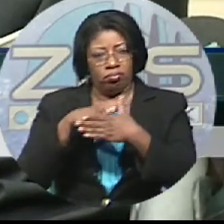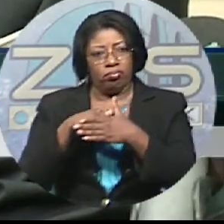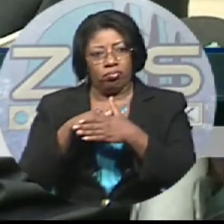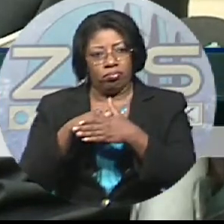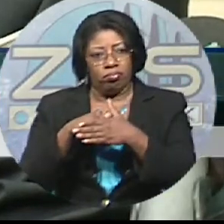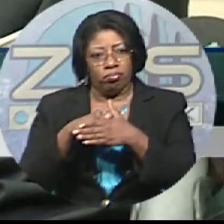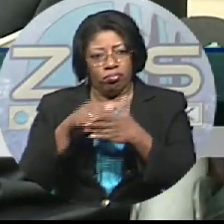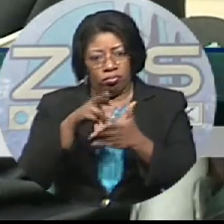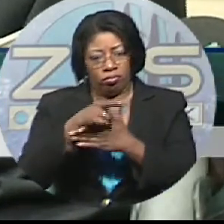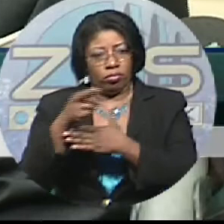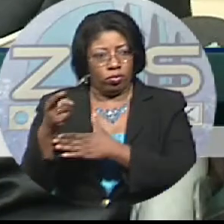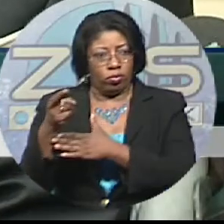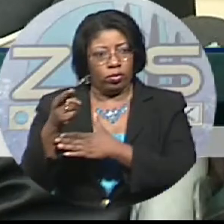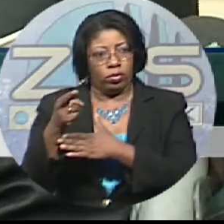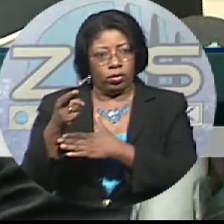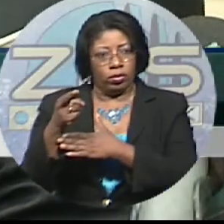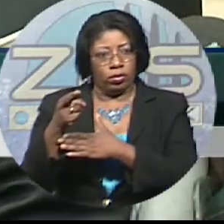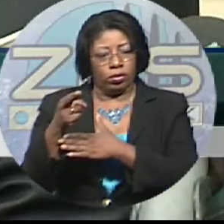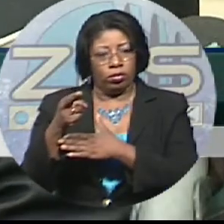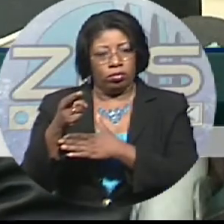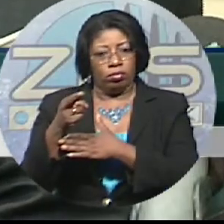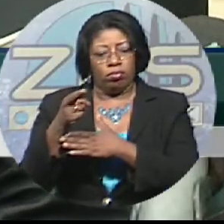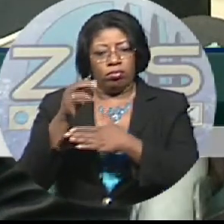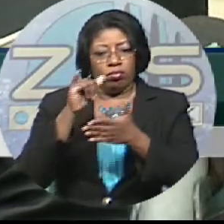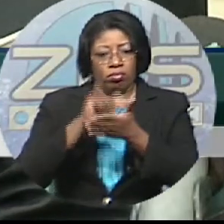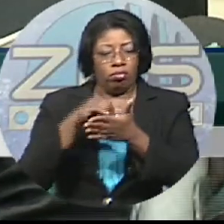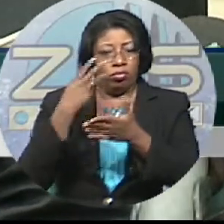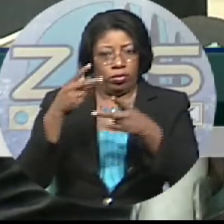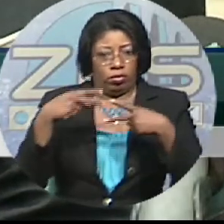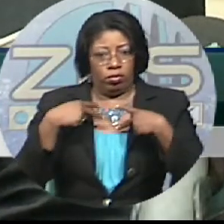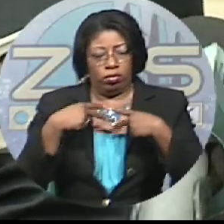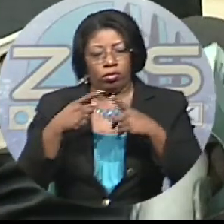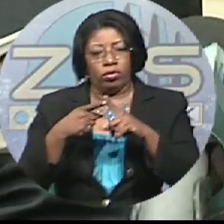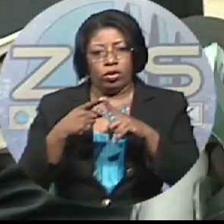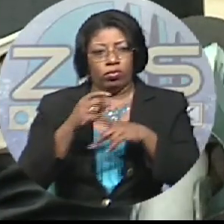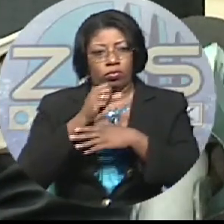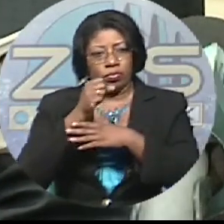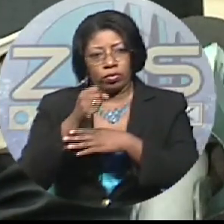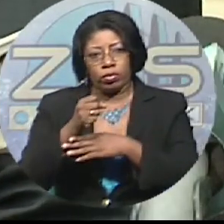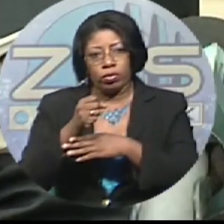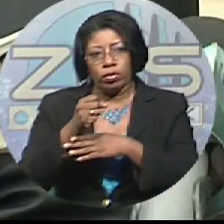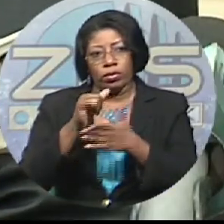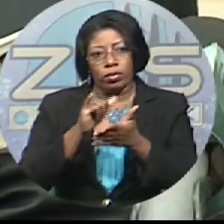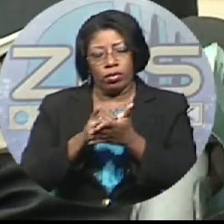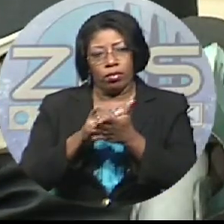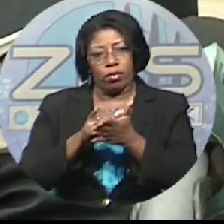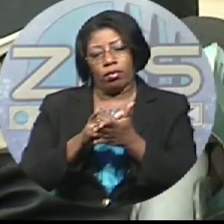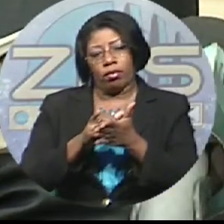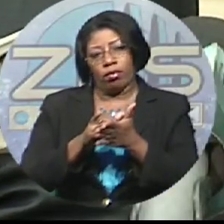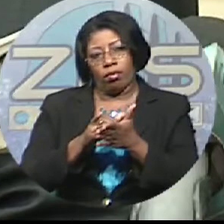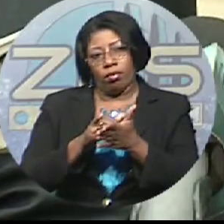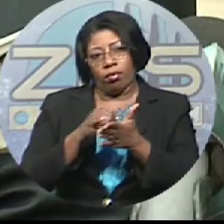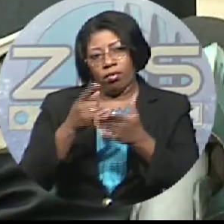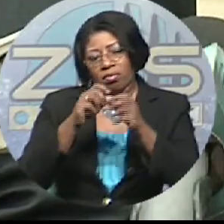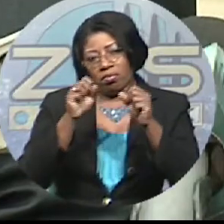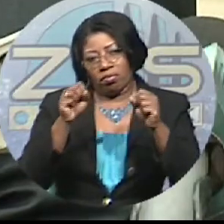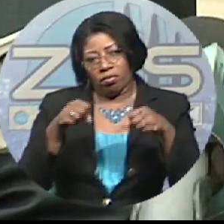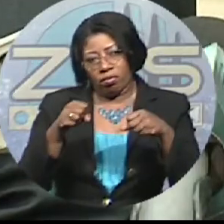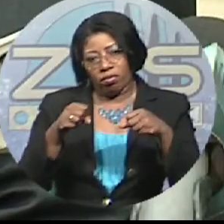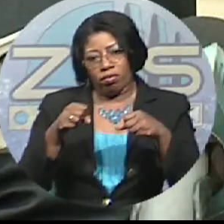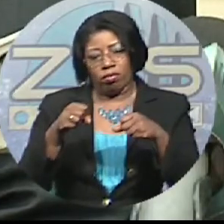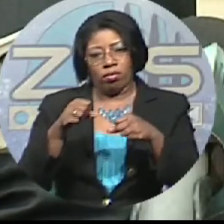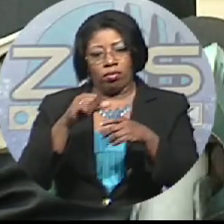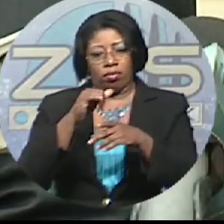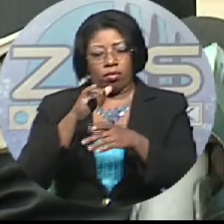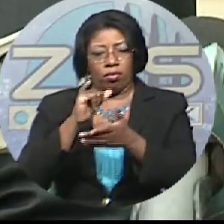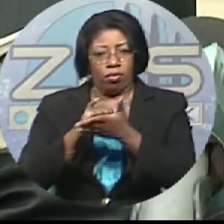of the resources available to us to ensure that the system that we